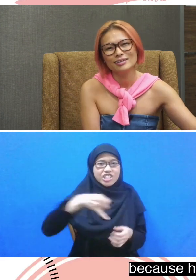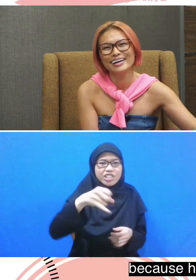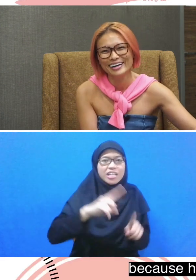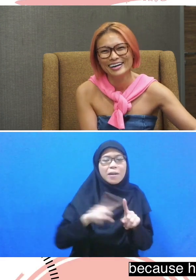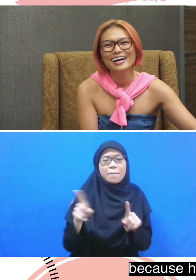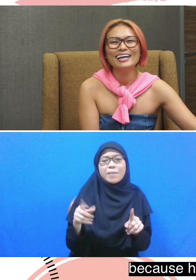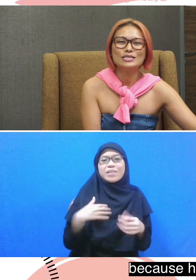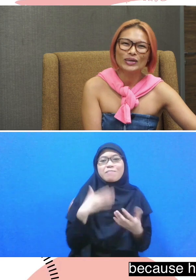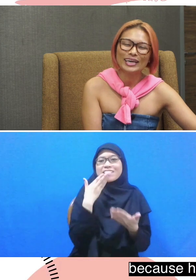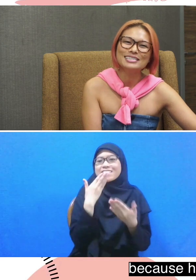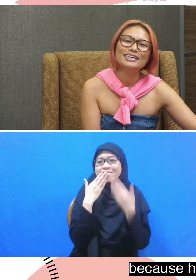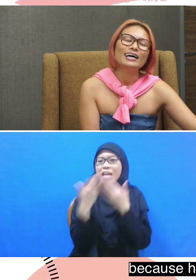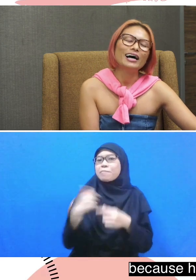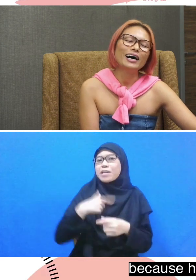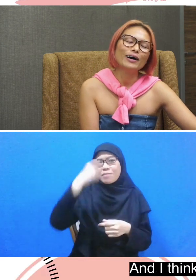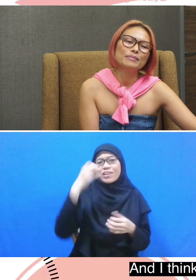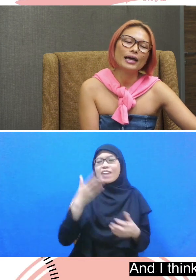Day last weekend.